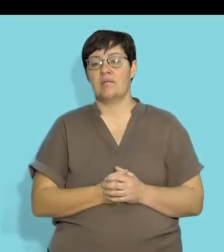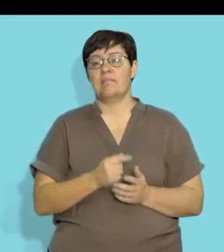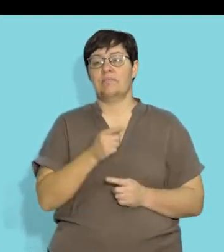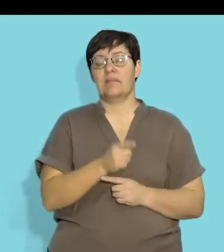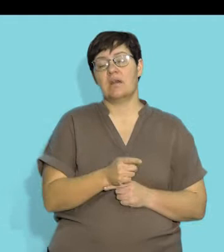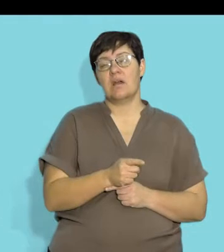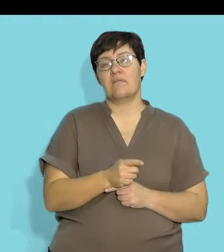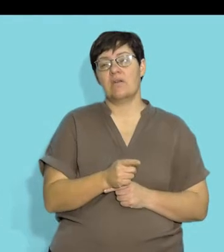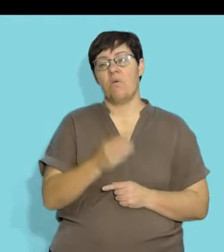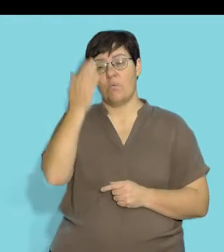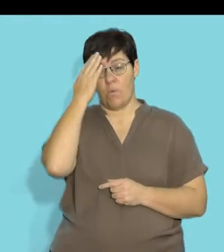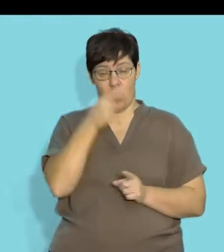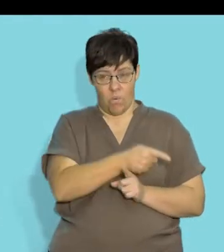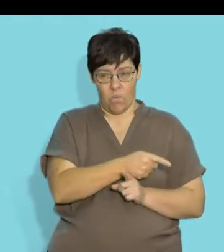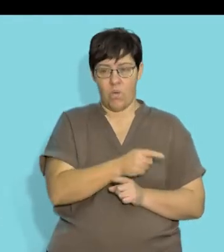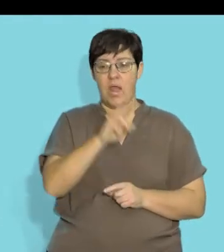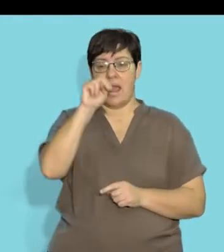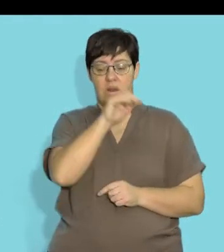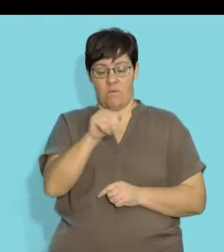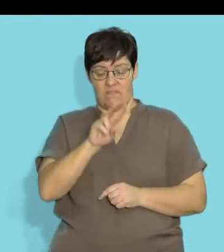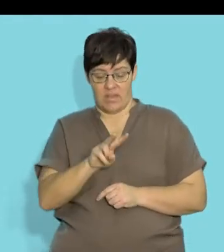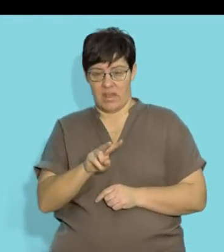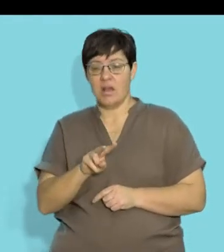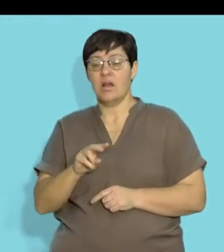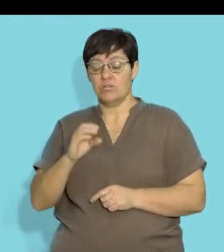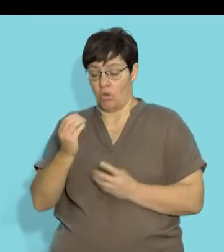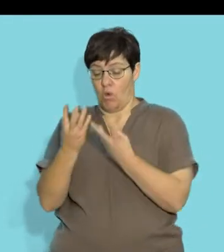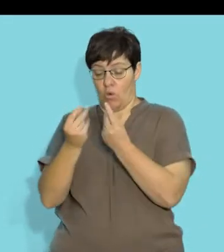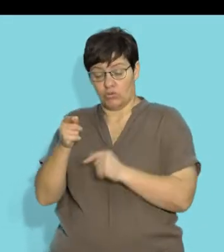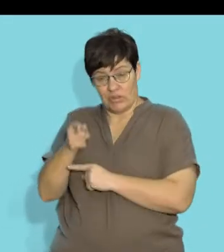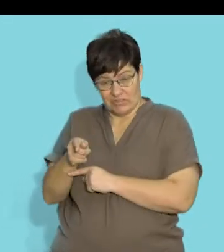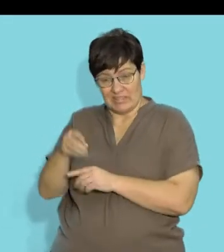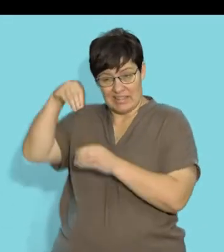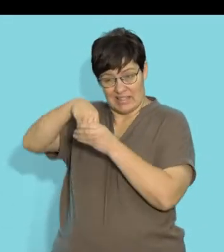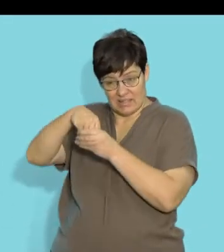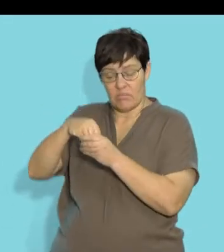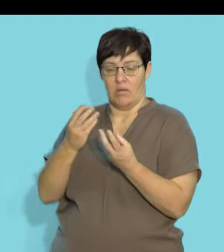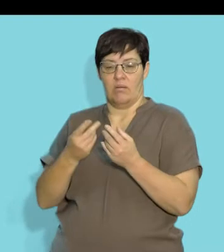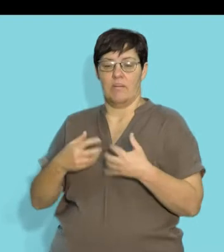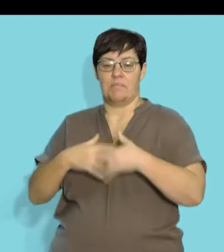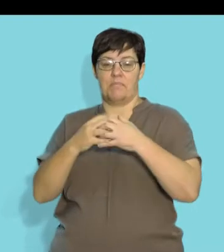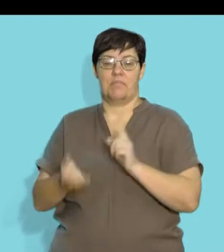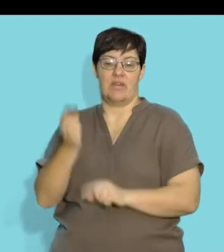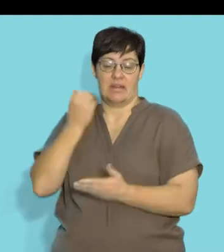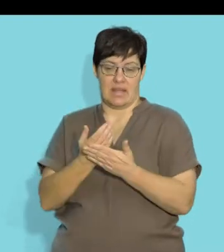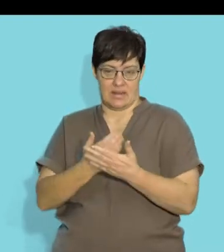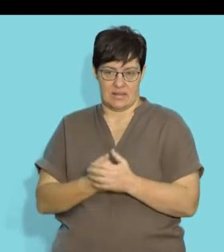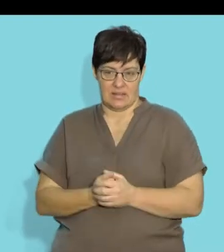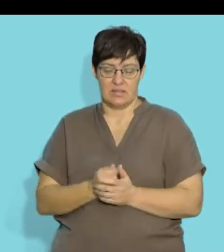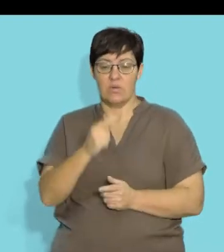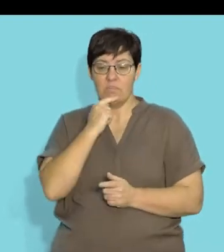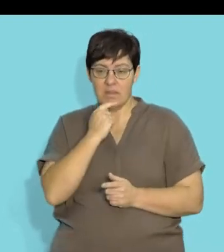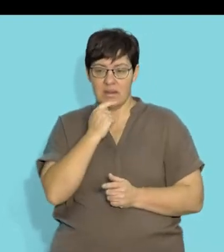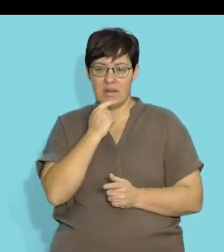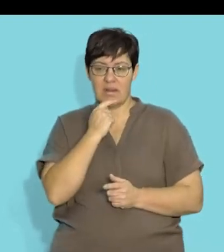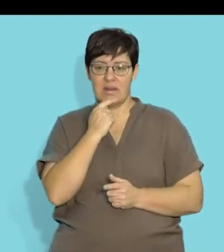solution, we are able to determine the concentration of that substance. As a result, we can say, okay, this is the